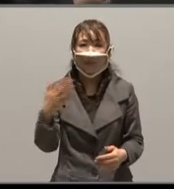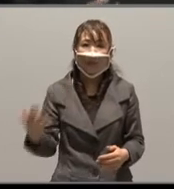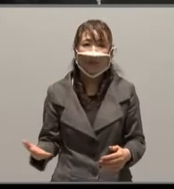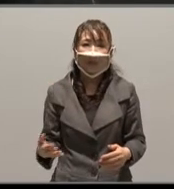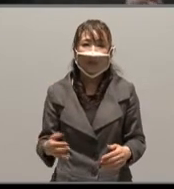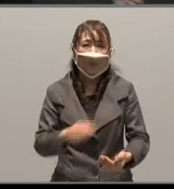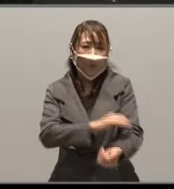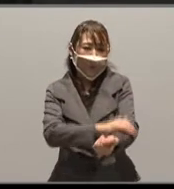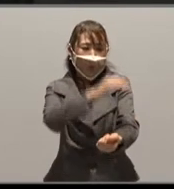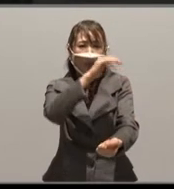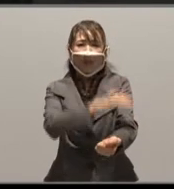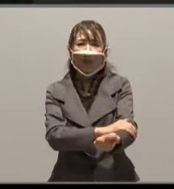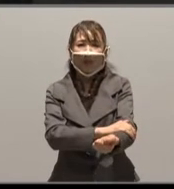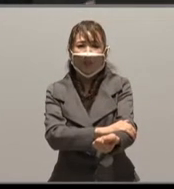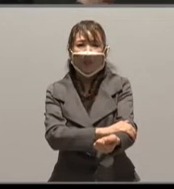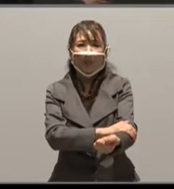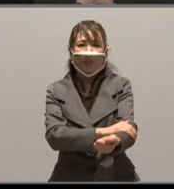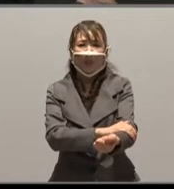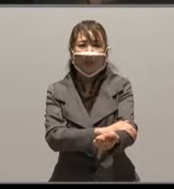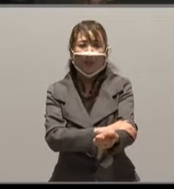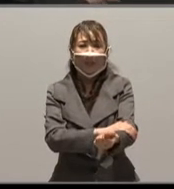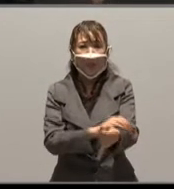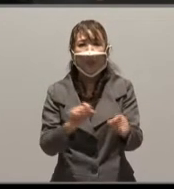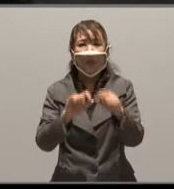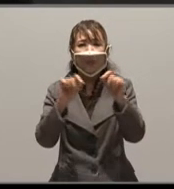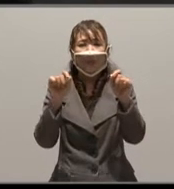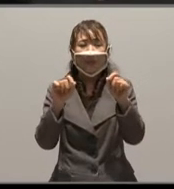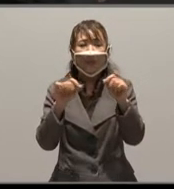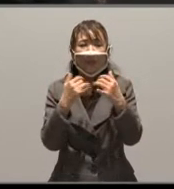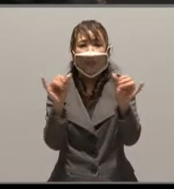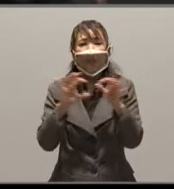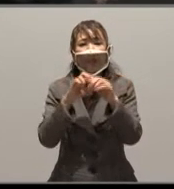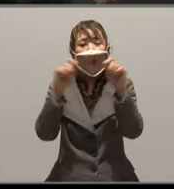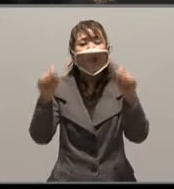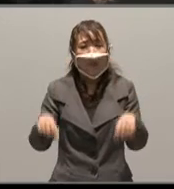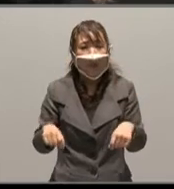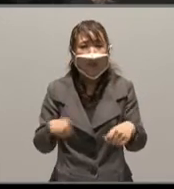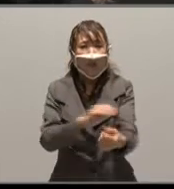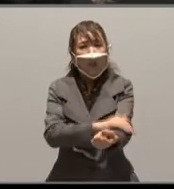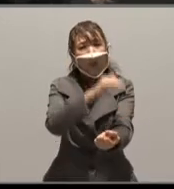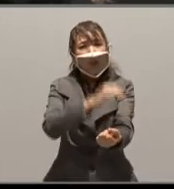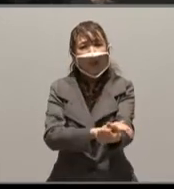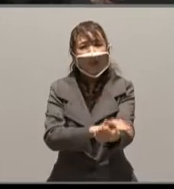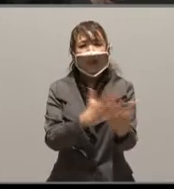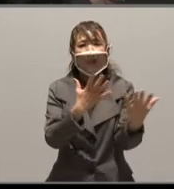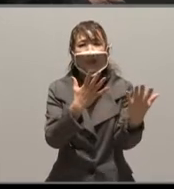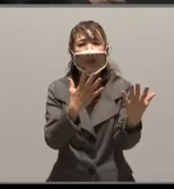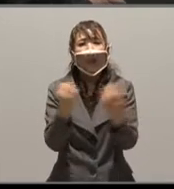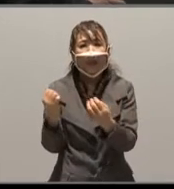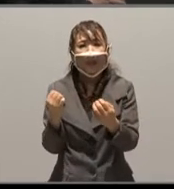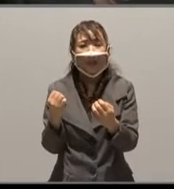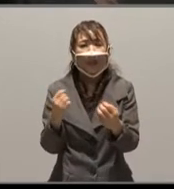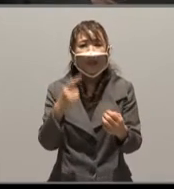elevated. And moving on to blood pressure, hypertension. This is a big problem as well.